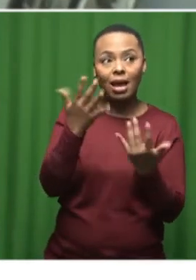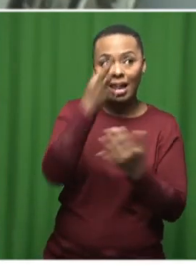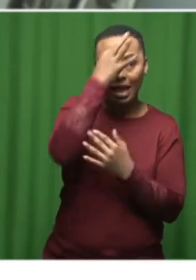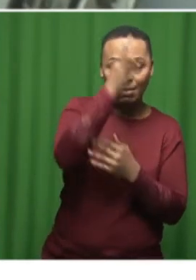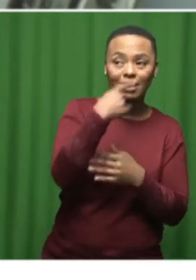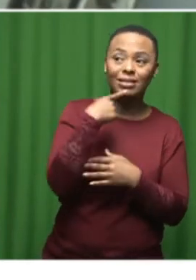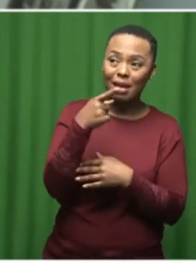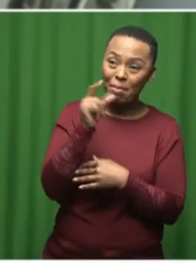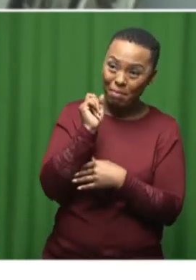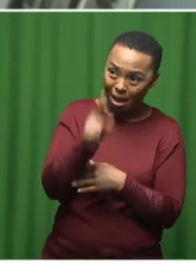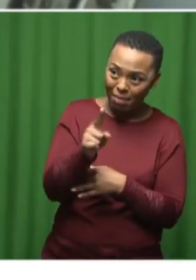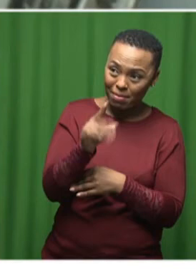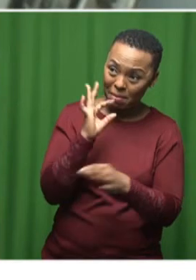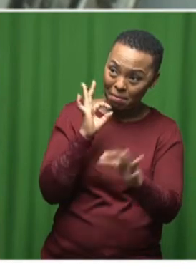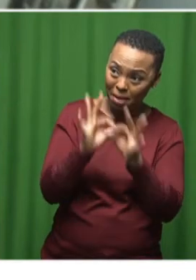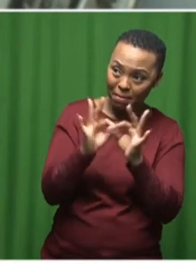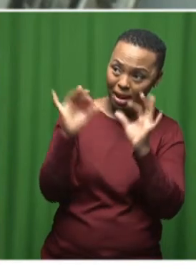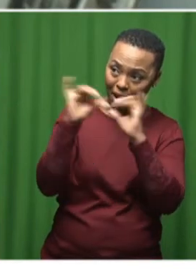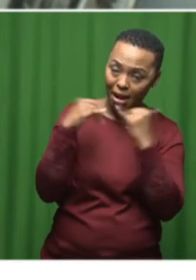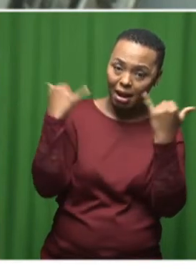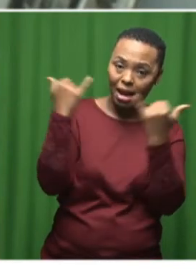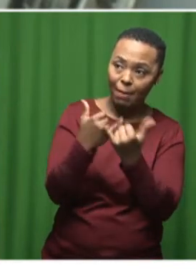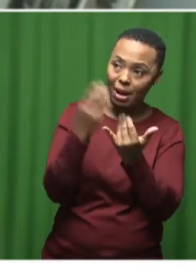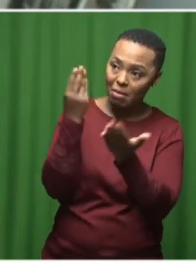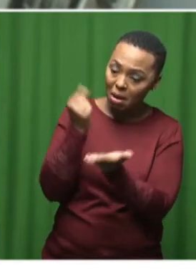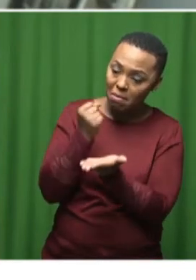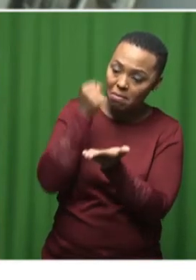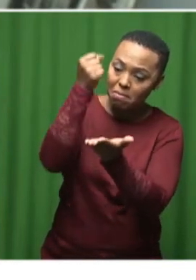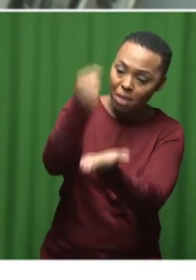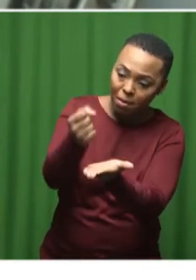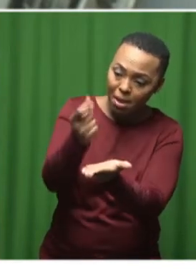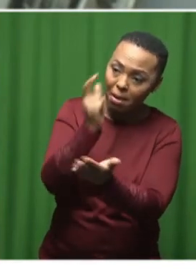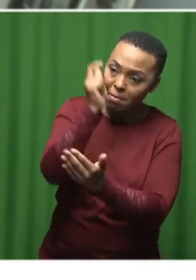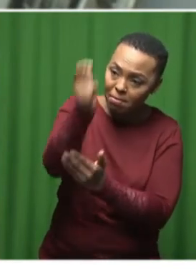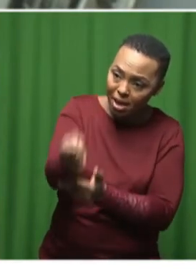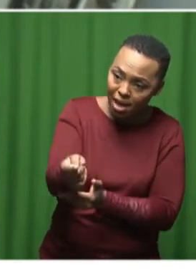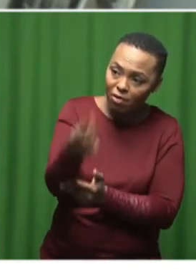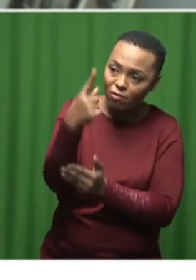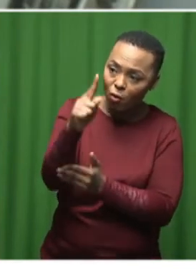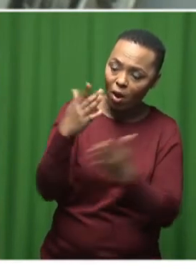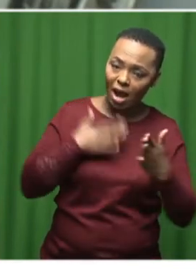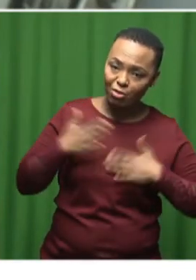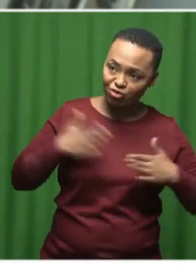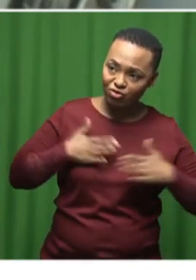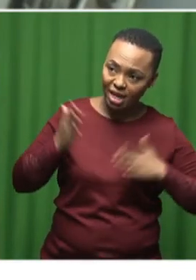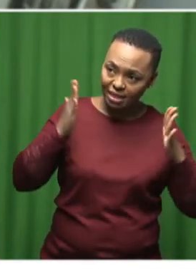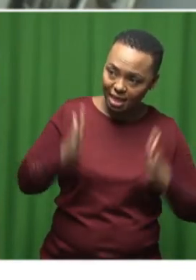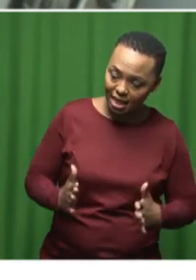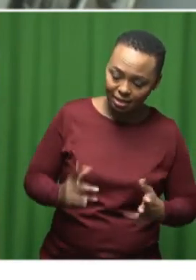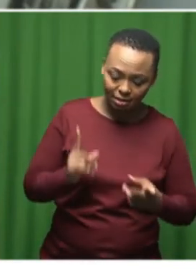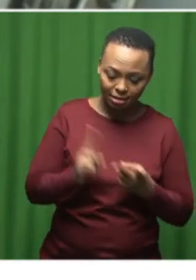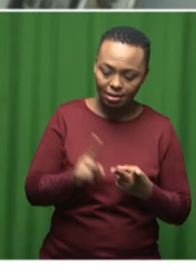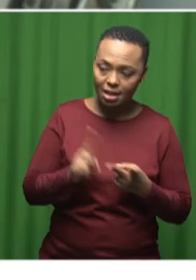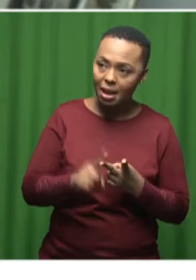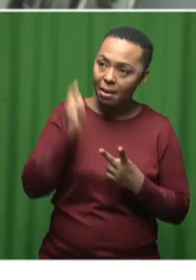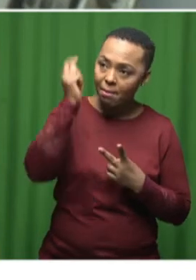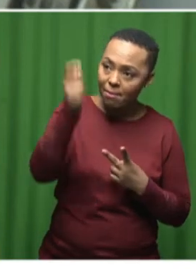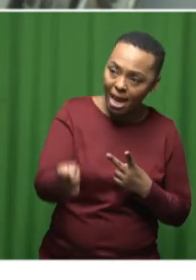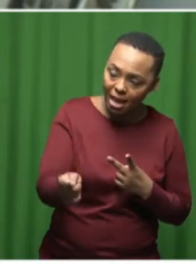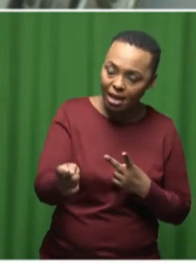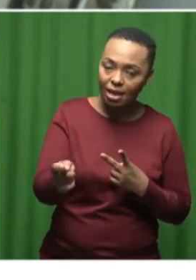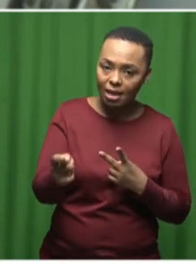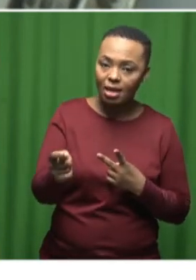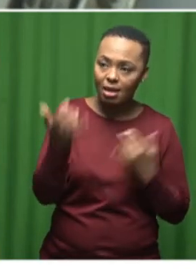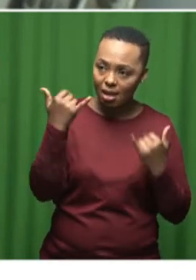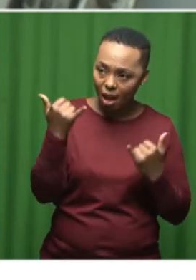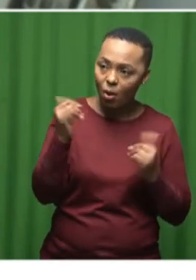this particular company, we're giving money to pay the administrators, to pay that there